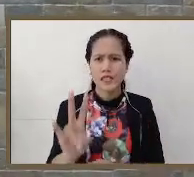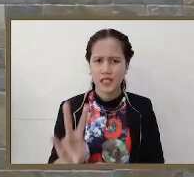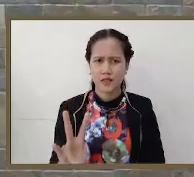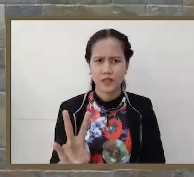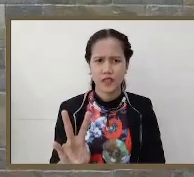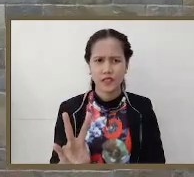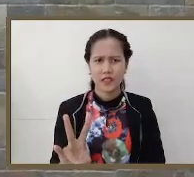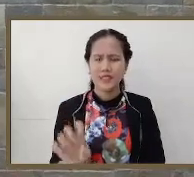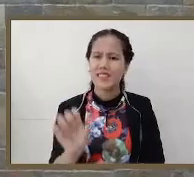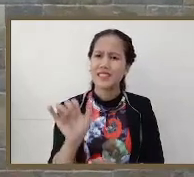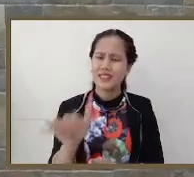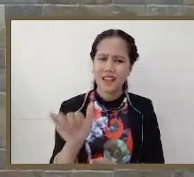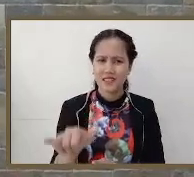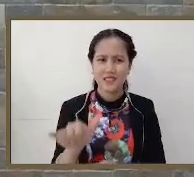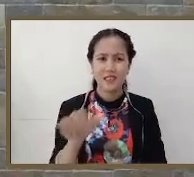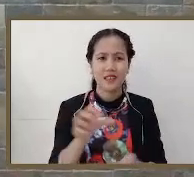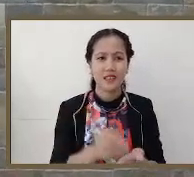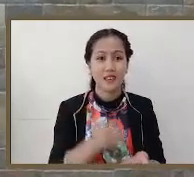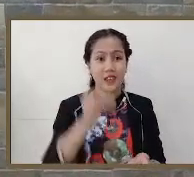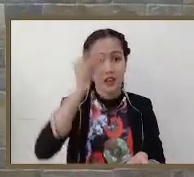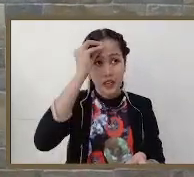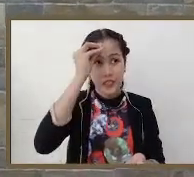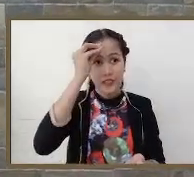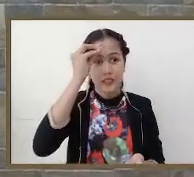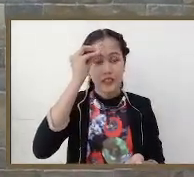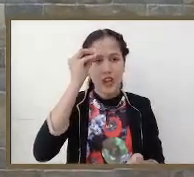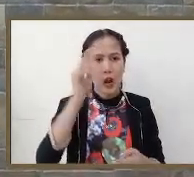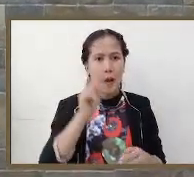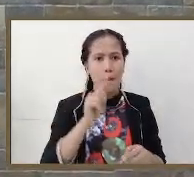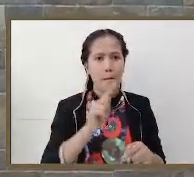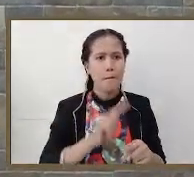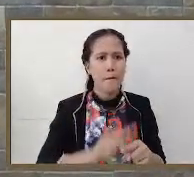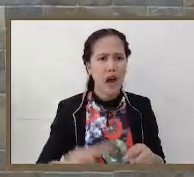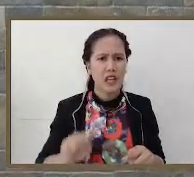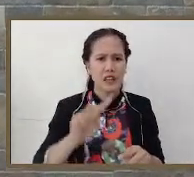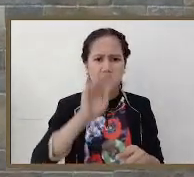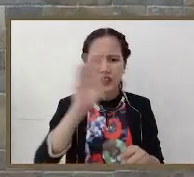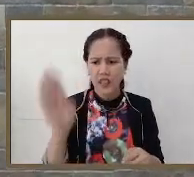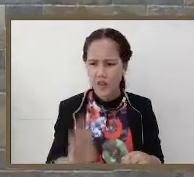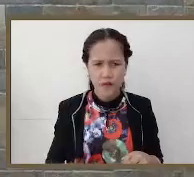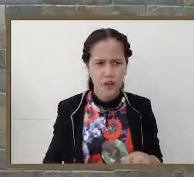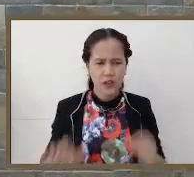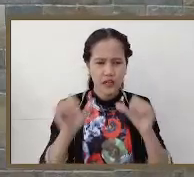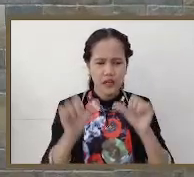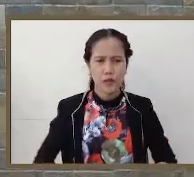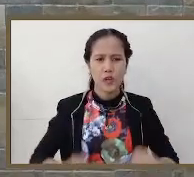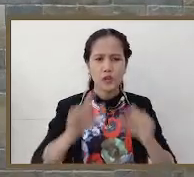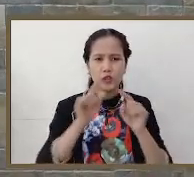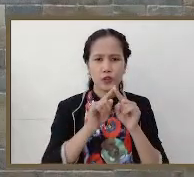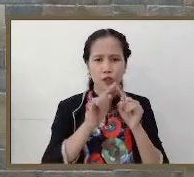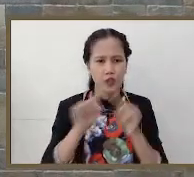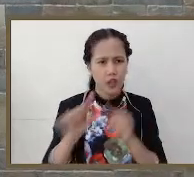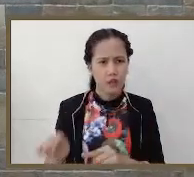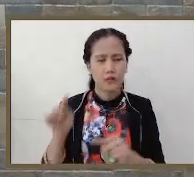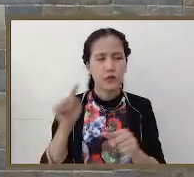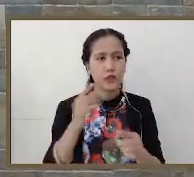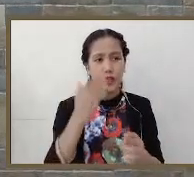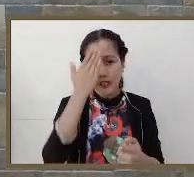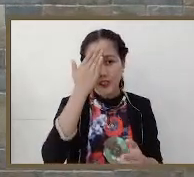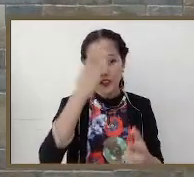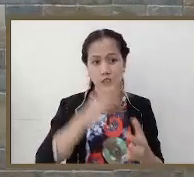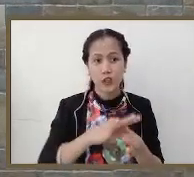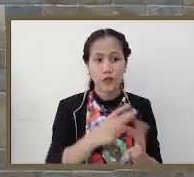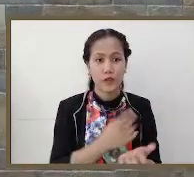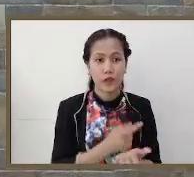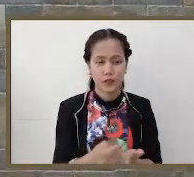They were learning. They were ever learning, but they were never able to come to the knowledge of truth. The same thing,